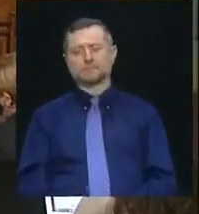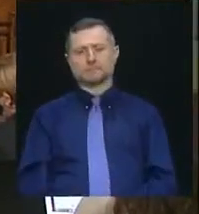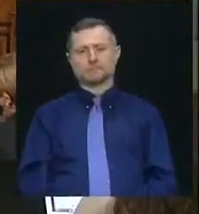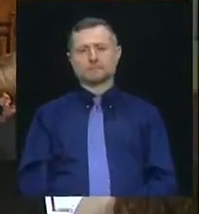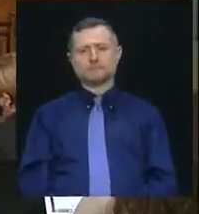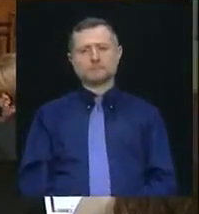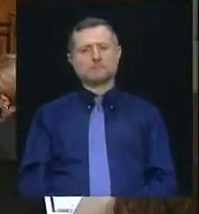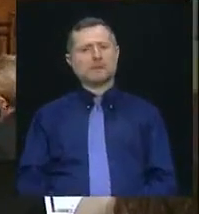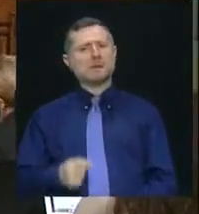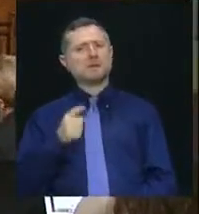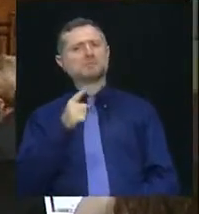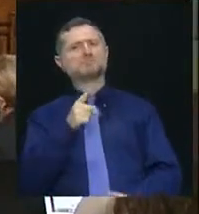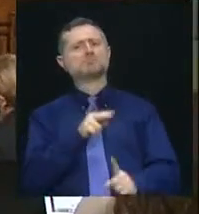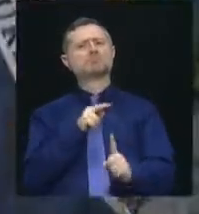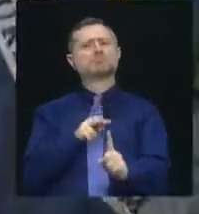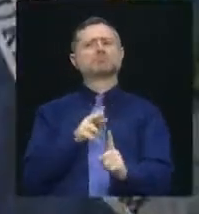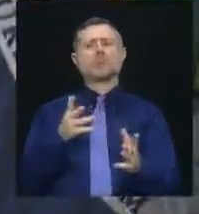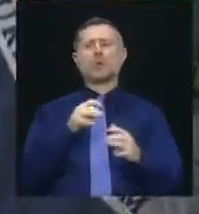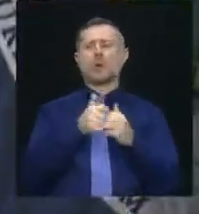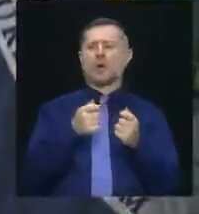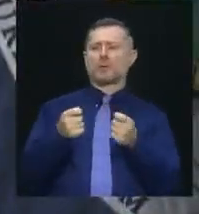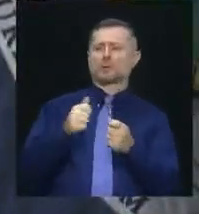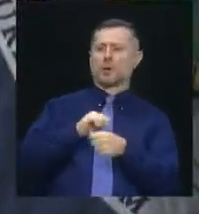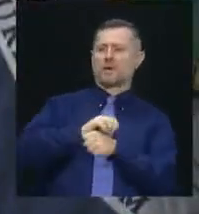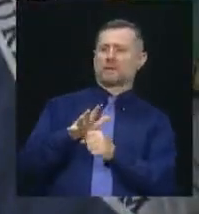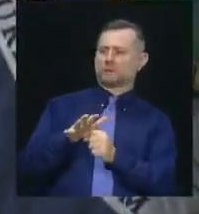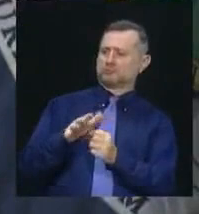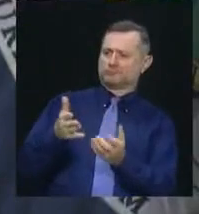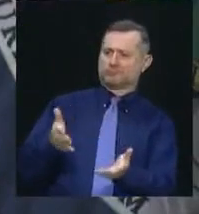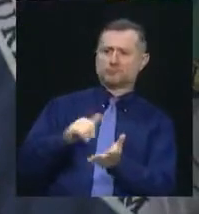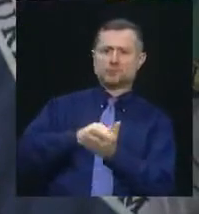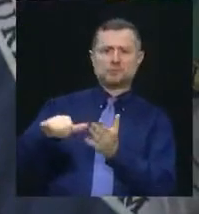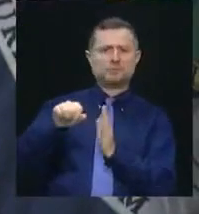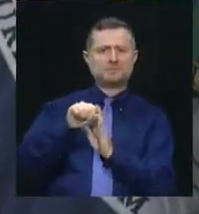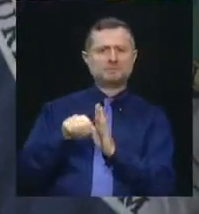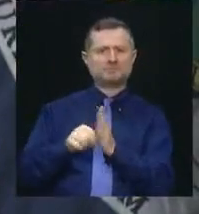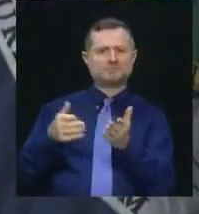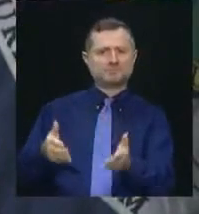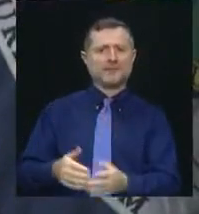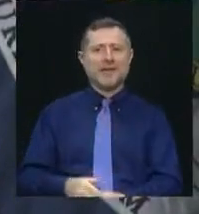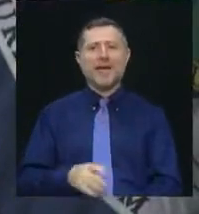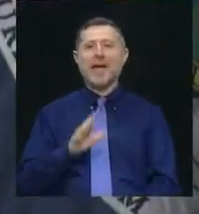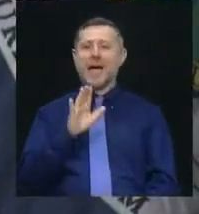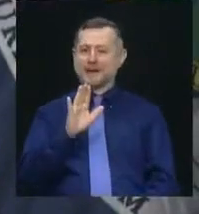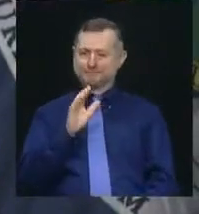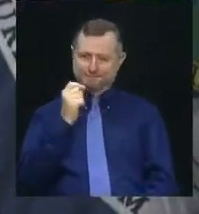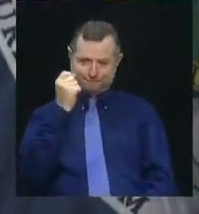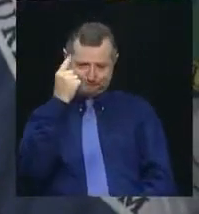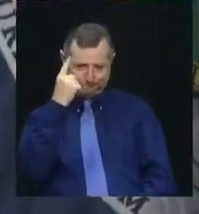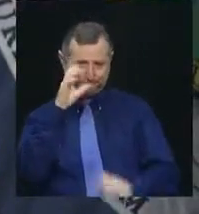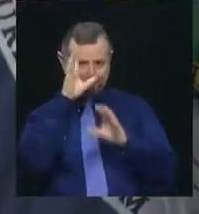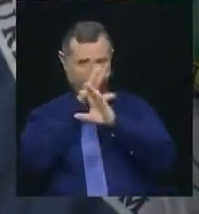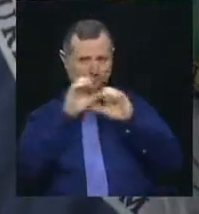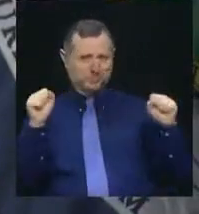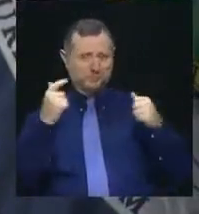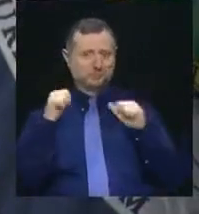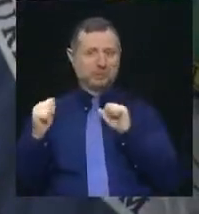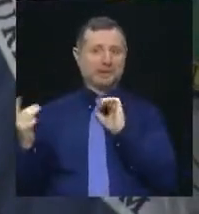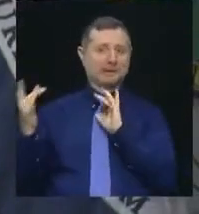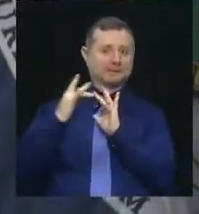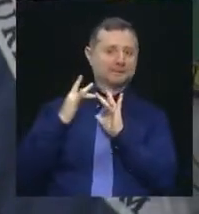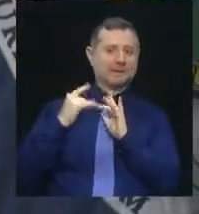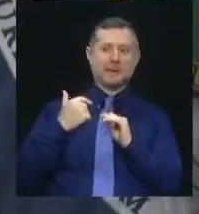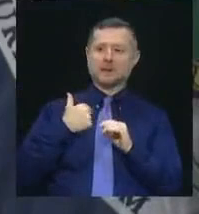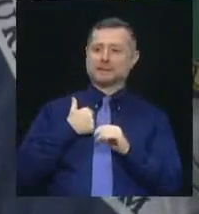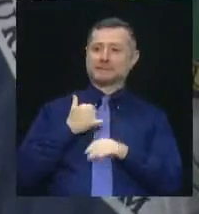COVID in New York State? I understand the president was looking to reach me, but I was on a plane earlier this morning, so I cannot confirm that. I